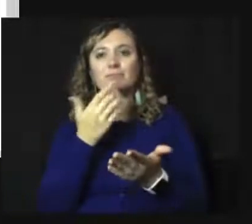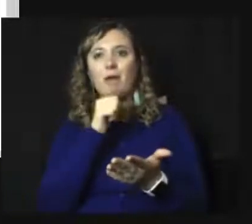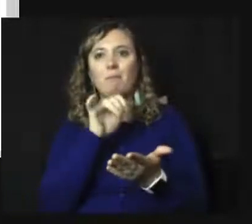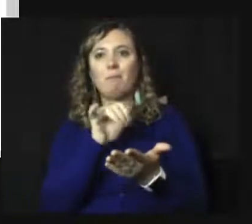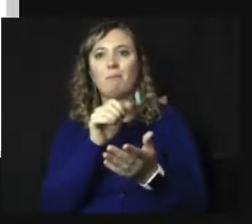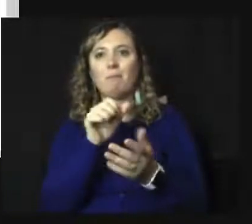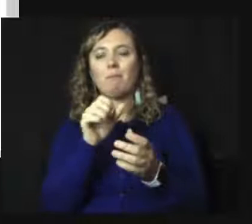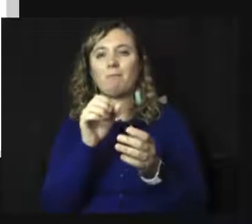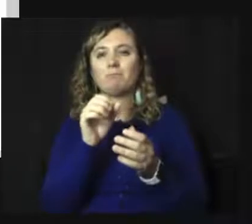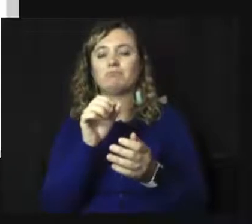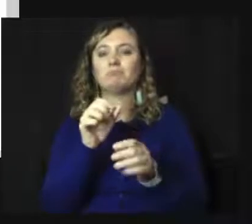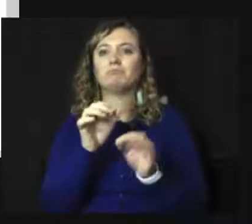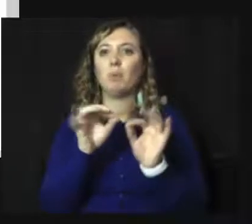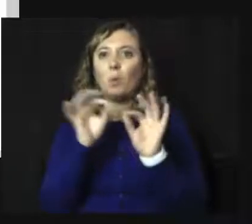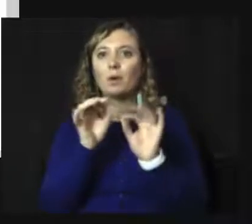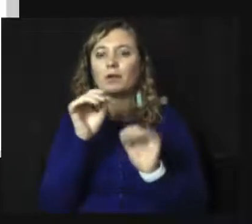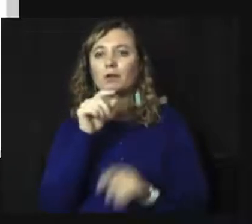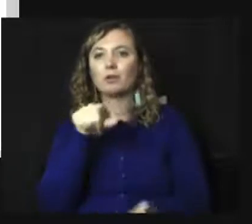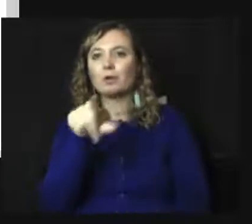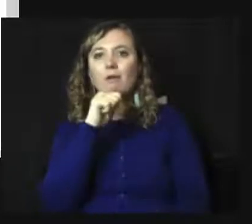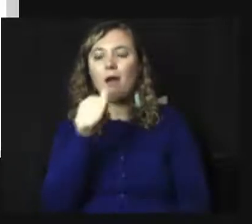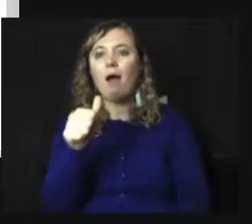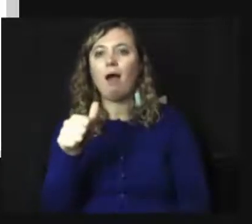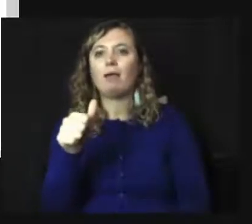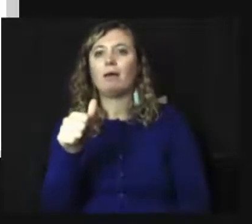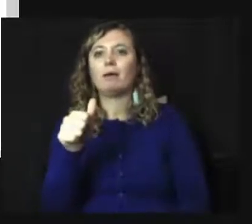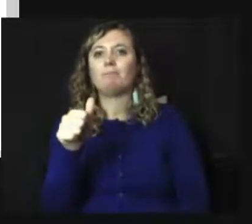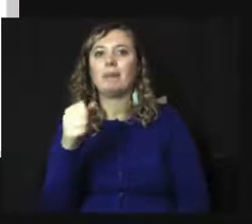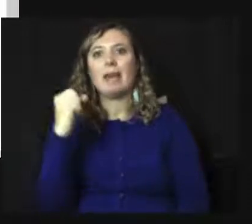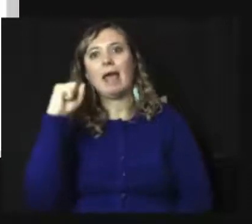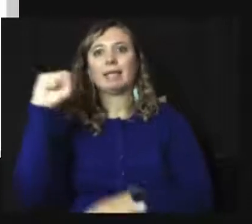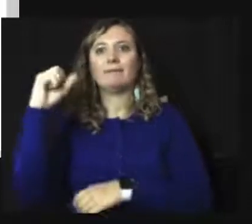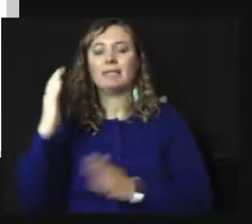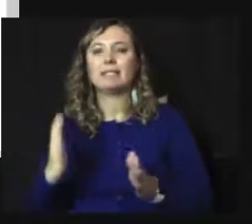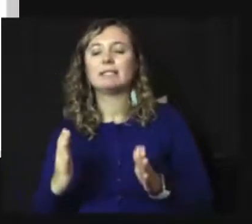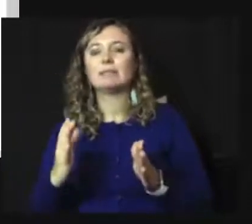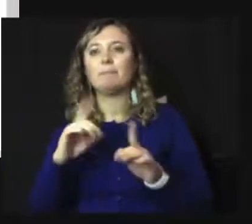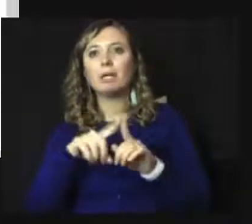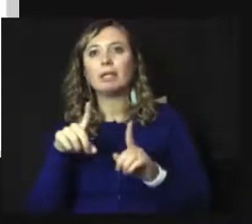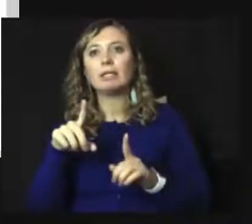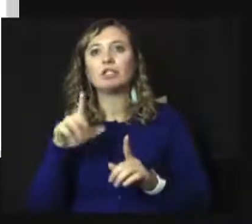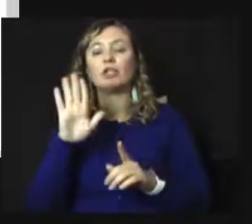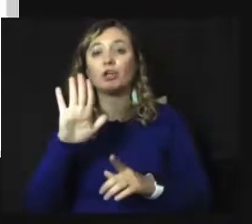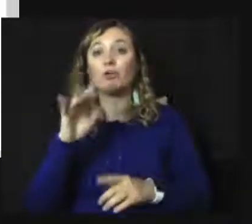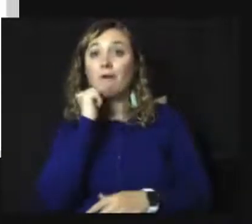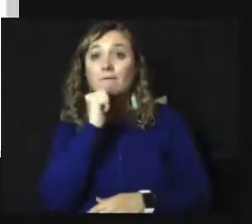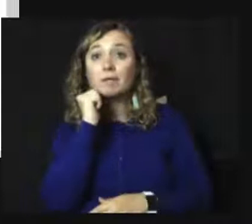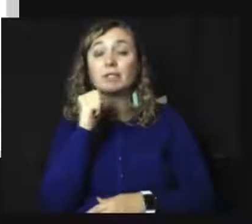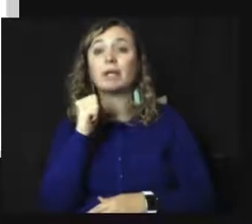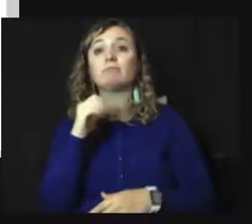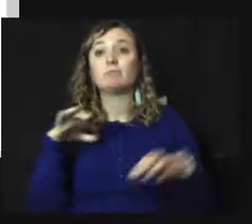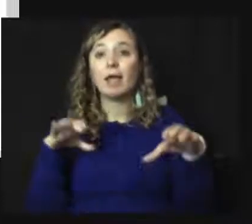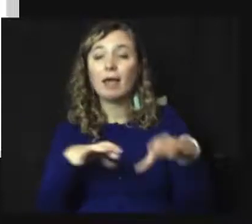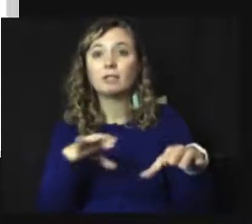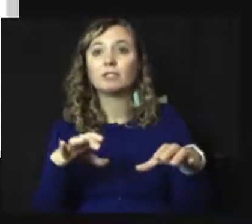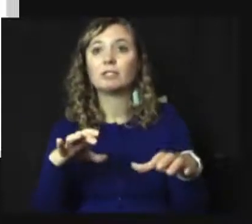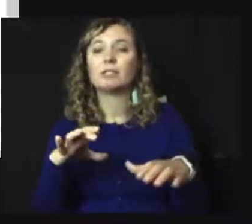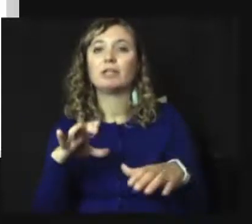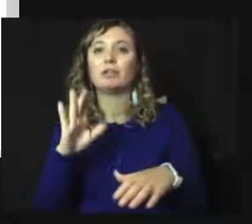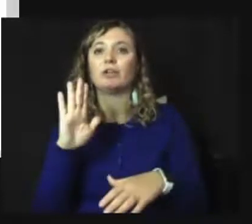day make a difference. I like to think of it as kind of sending out good energy into the world, and that energy really goes somewhere.